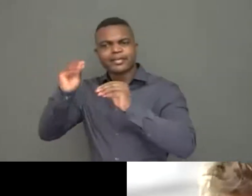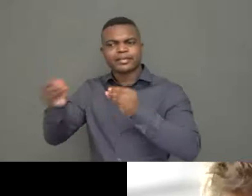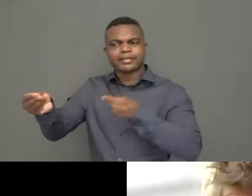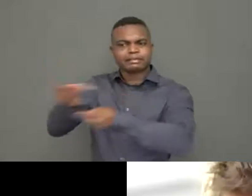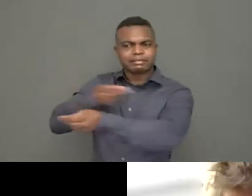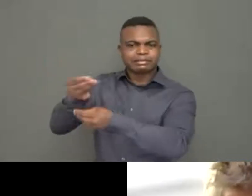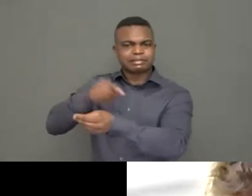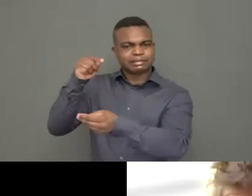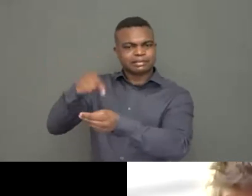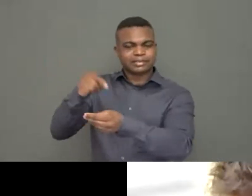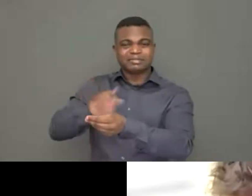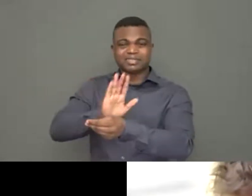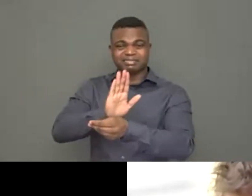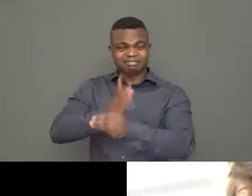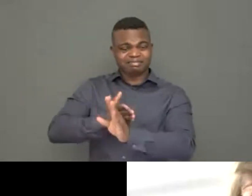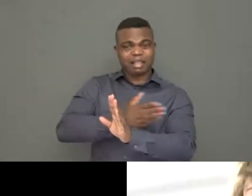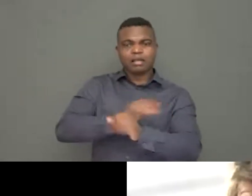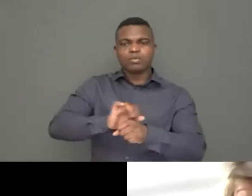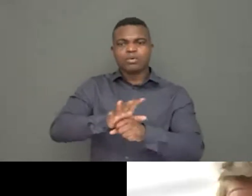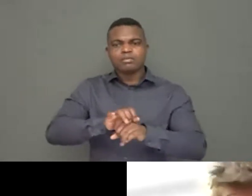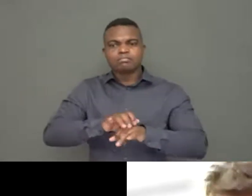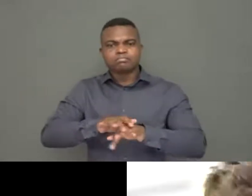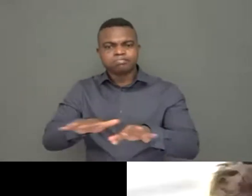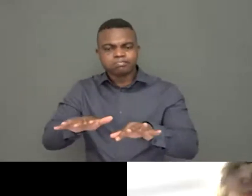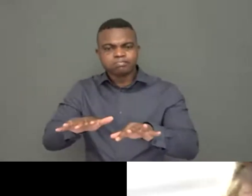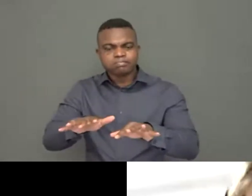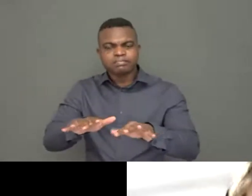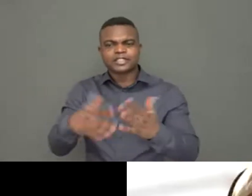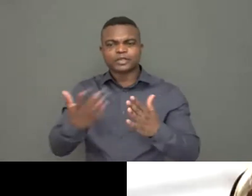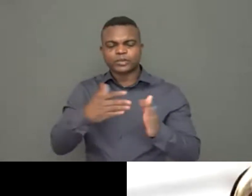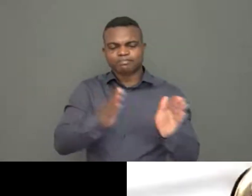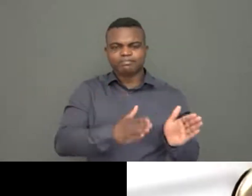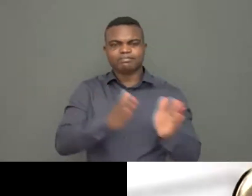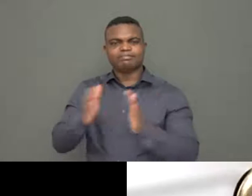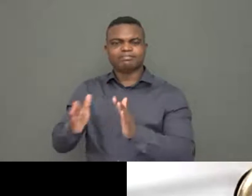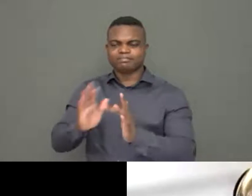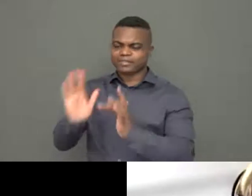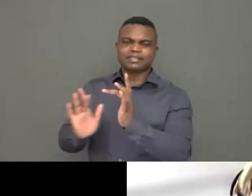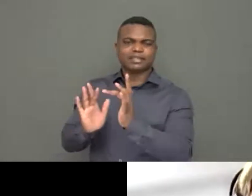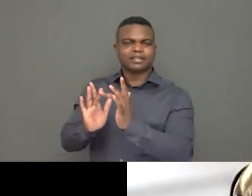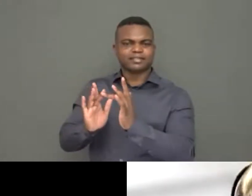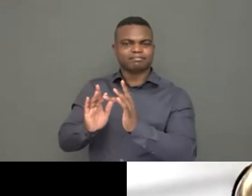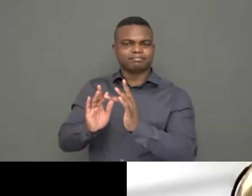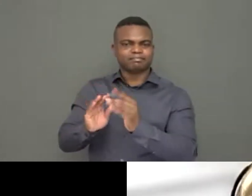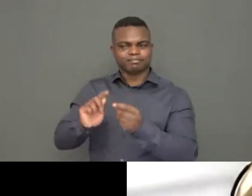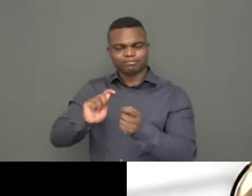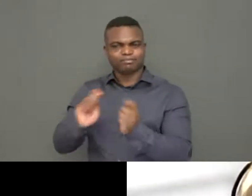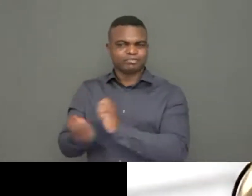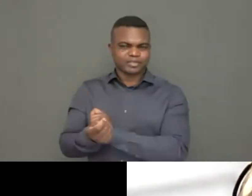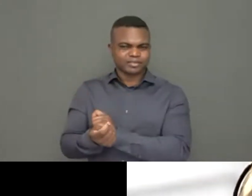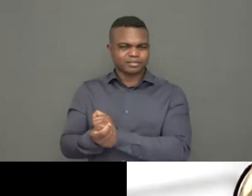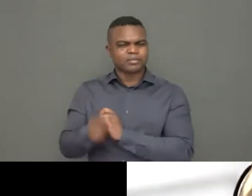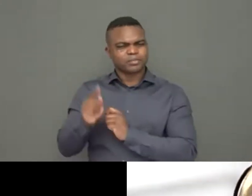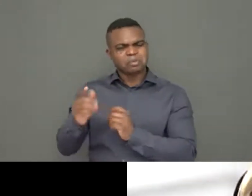project managed to do that really effectively and adapt quite a bit as we went along. So one reflection